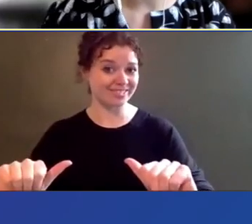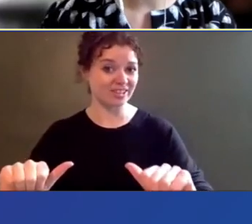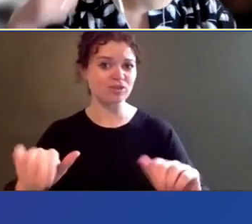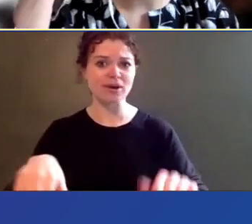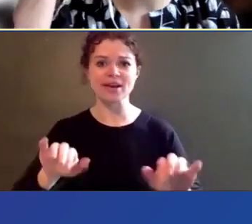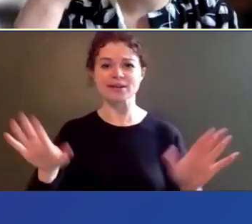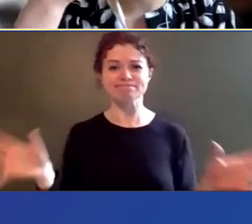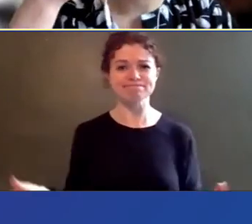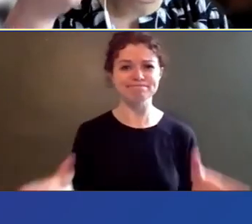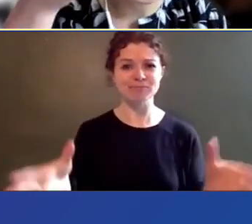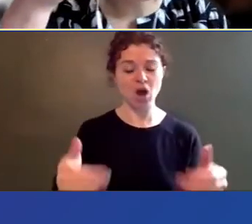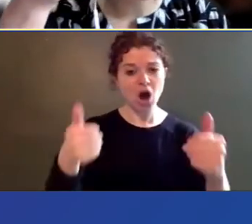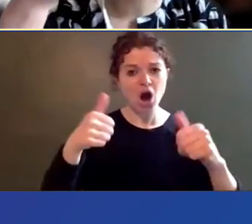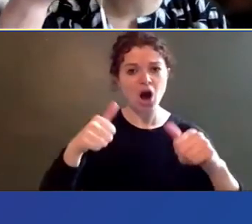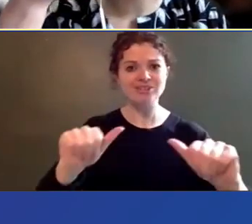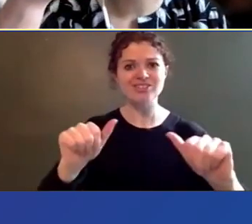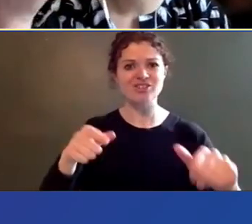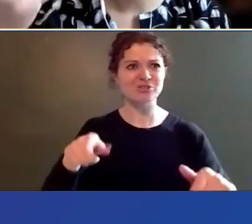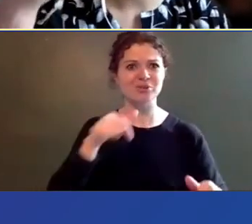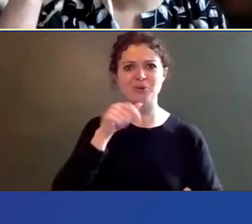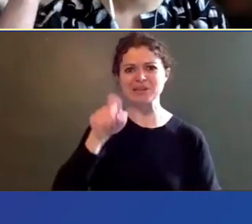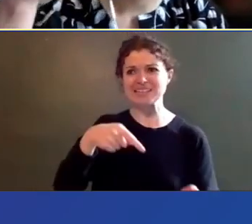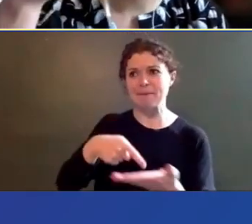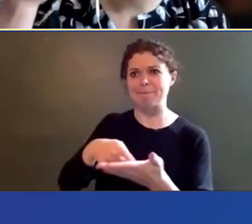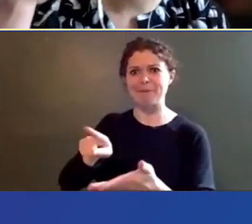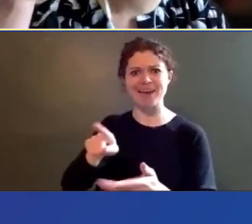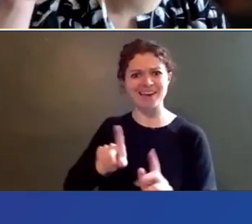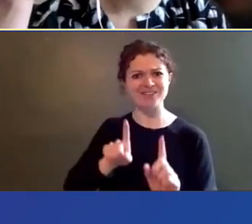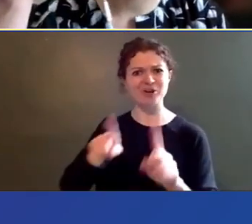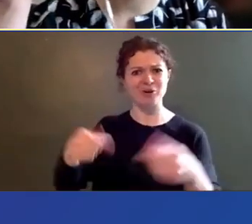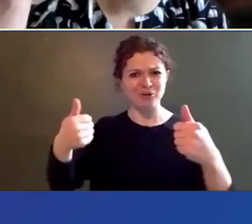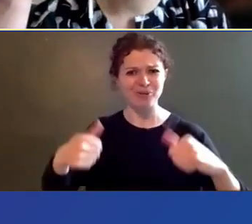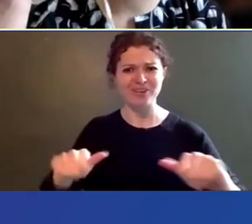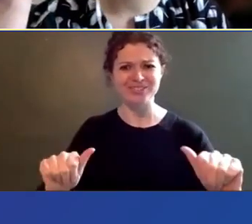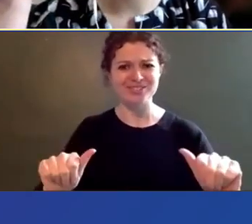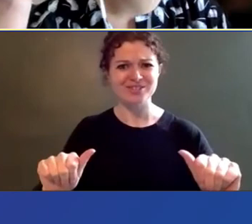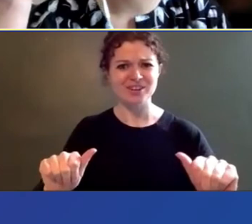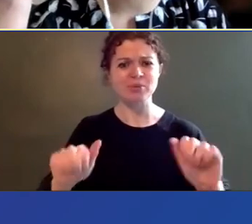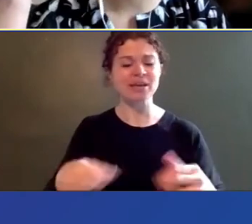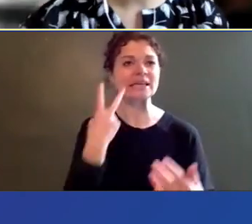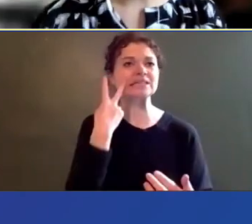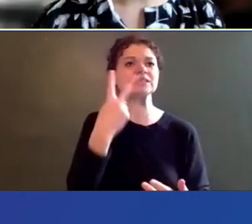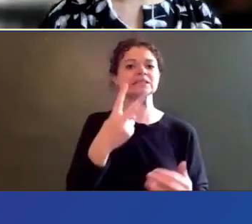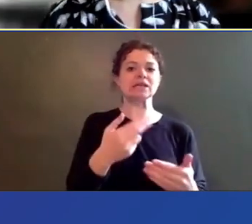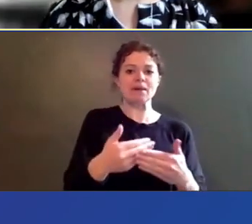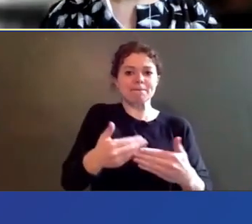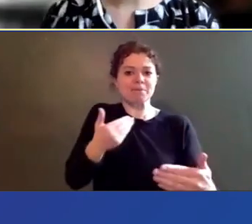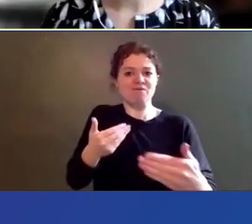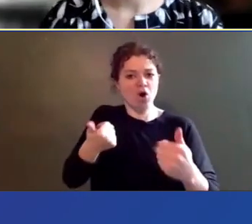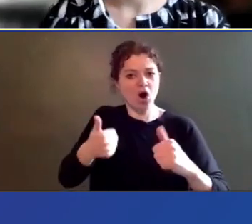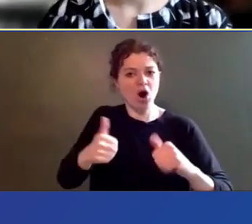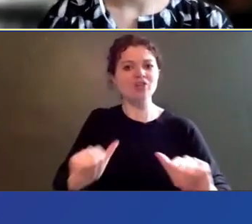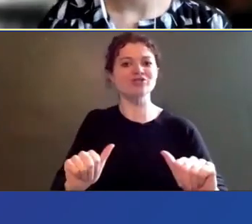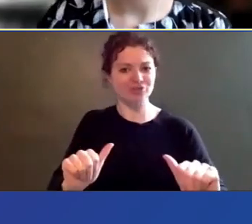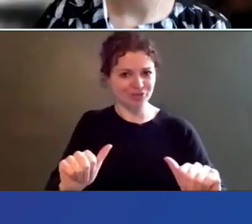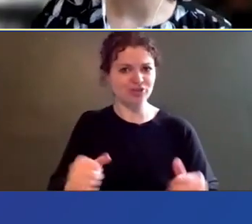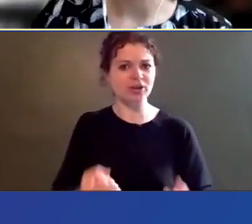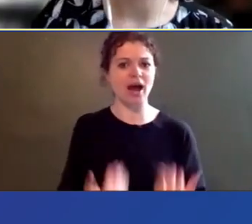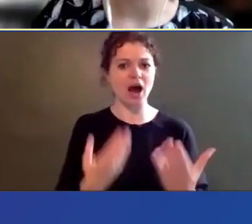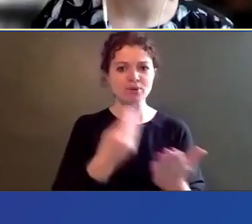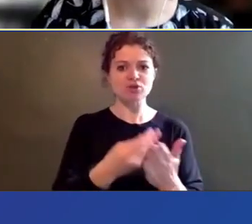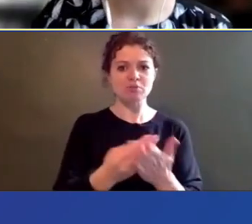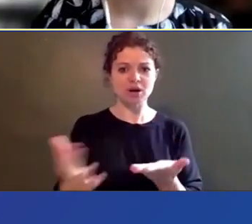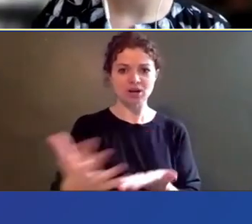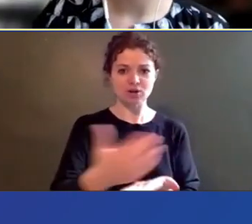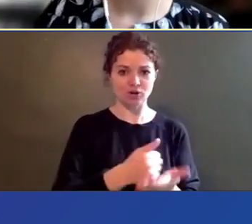postings that don't ask us to pay to be there, and also tell us upfront what we're going to make, because we deserve real jobs. So that's been a